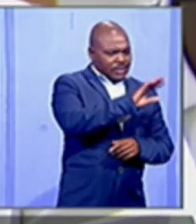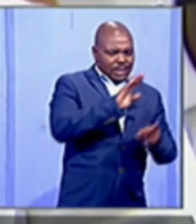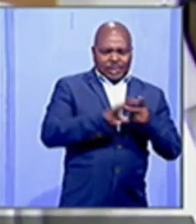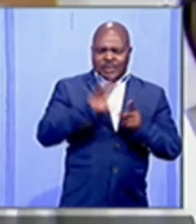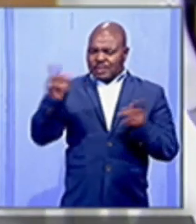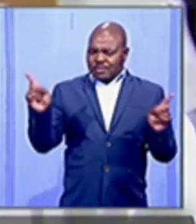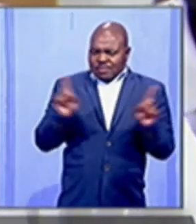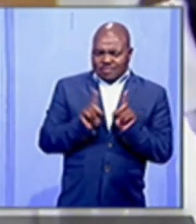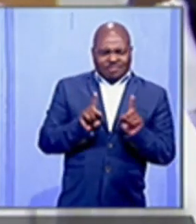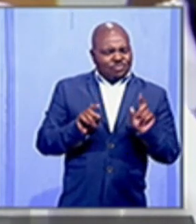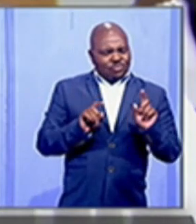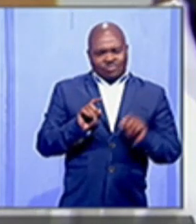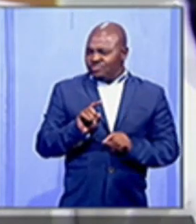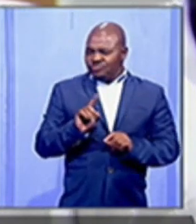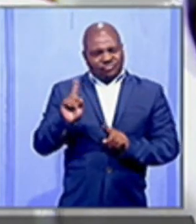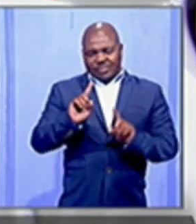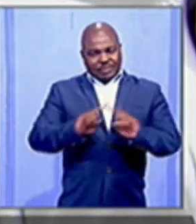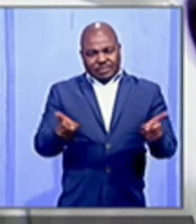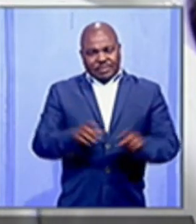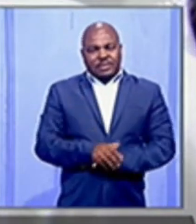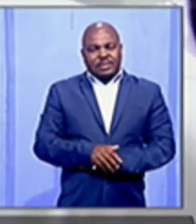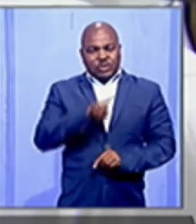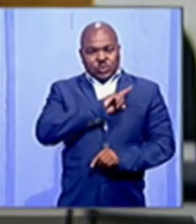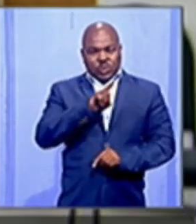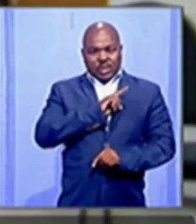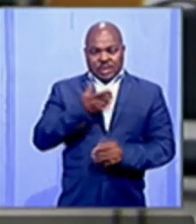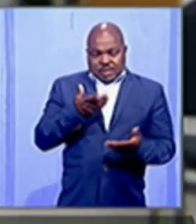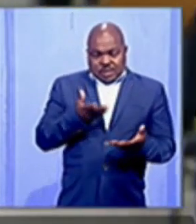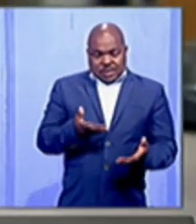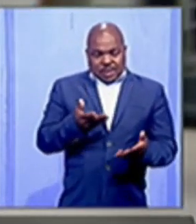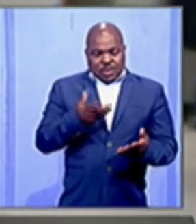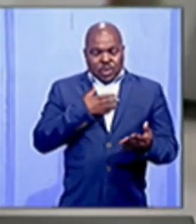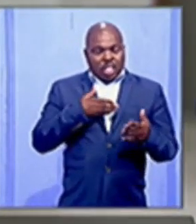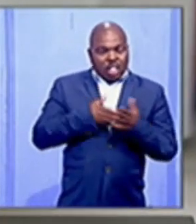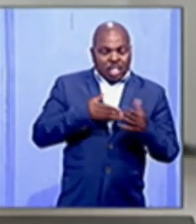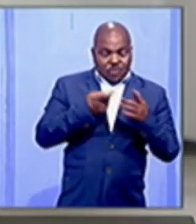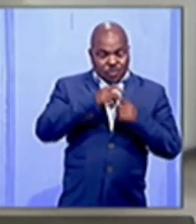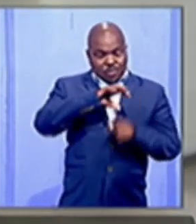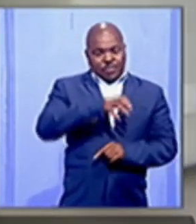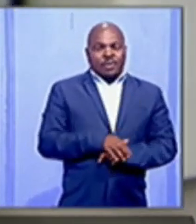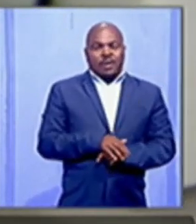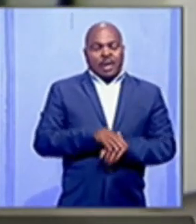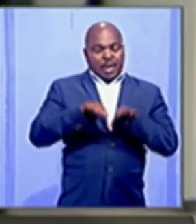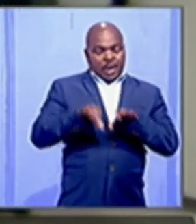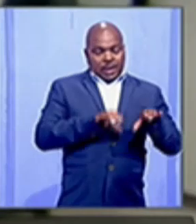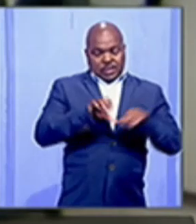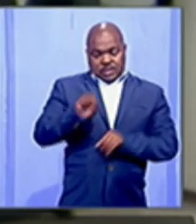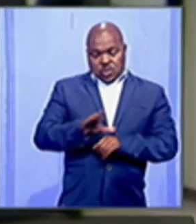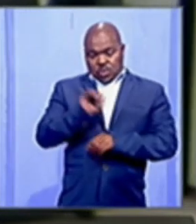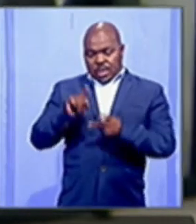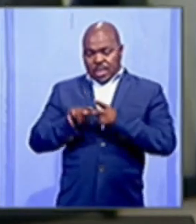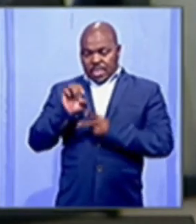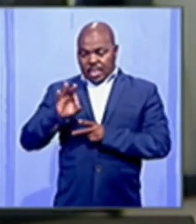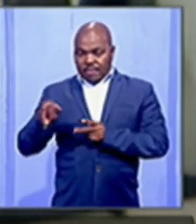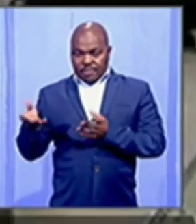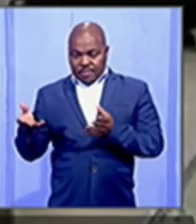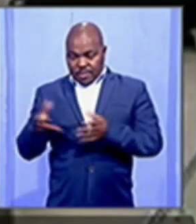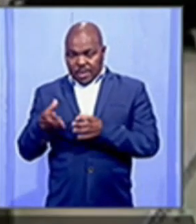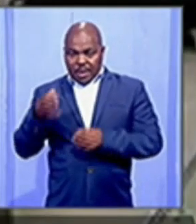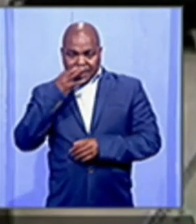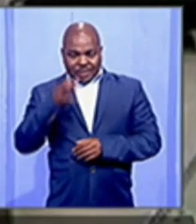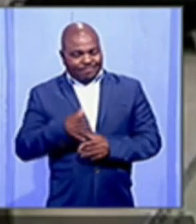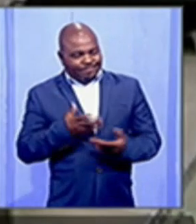And that's why our problems have been with the Democratic Alliance in the province. Fela Action SA le EFF ba setse ba dirile gore ditherisano tseno di